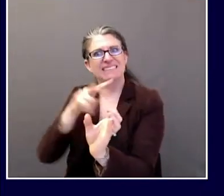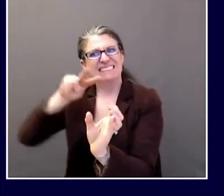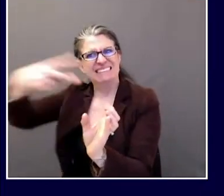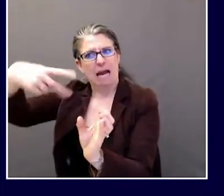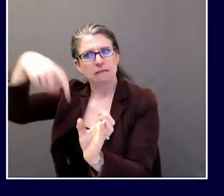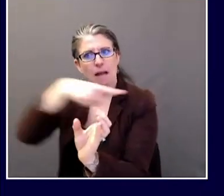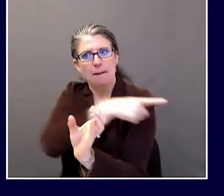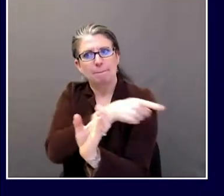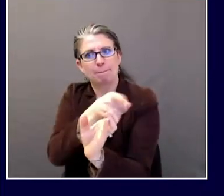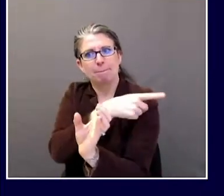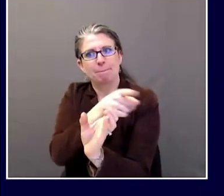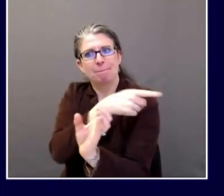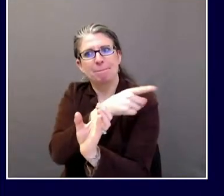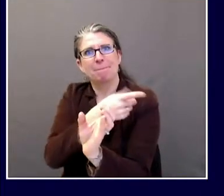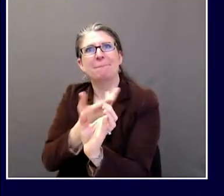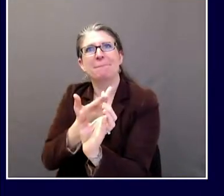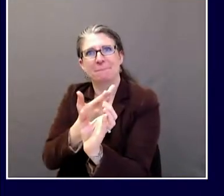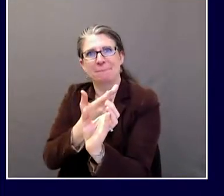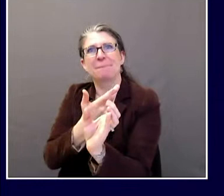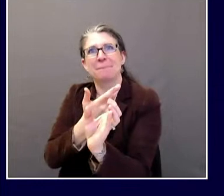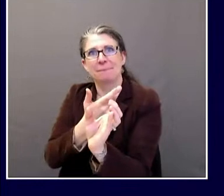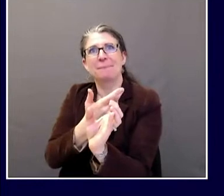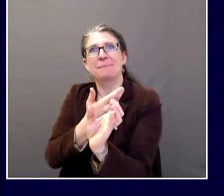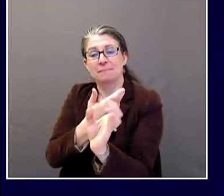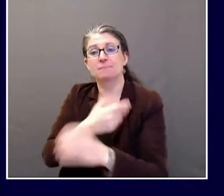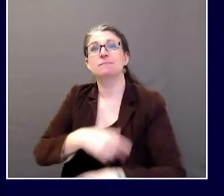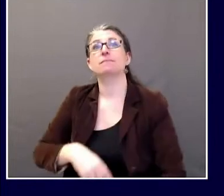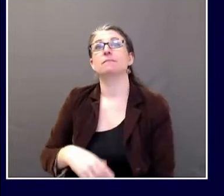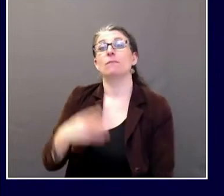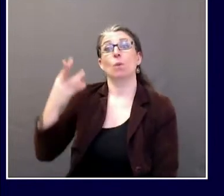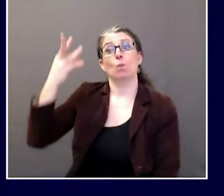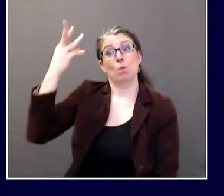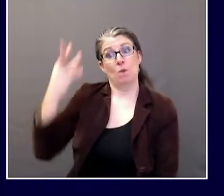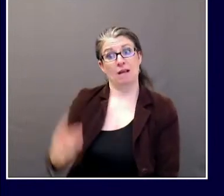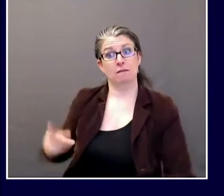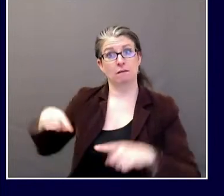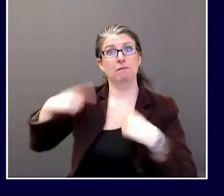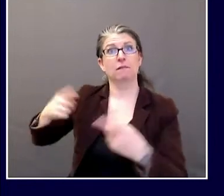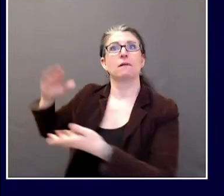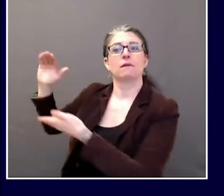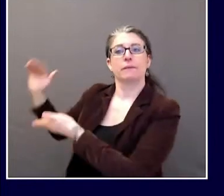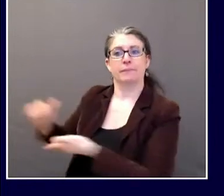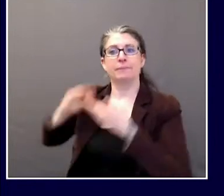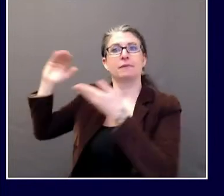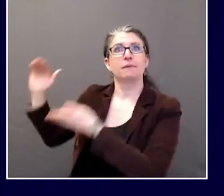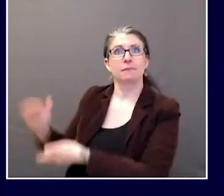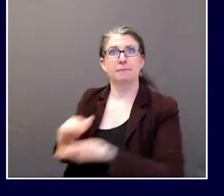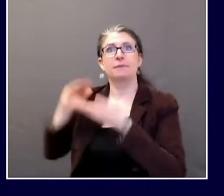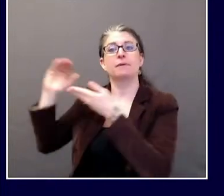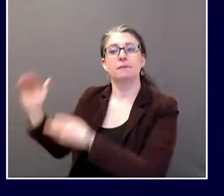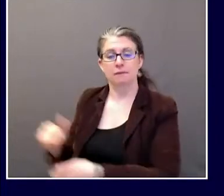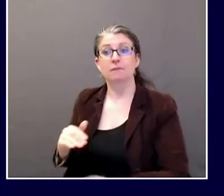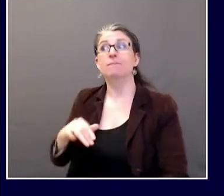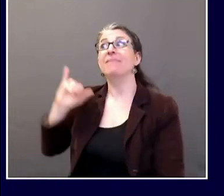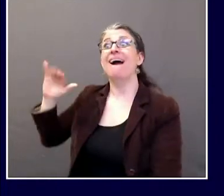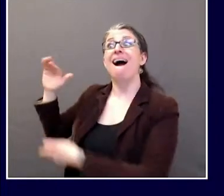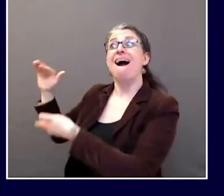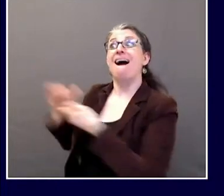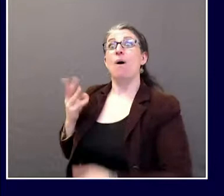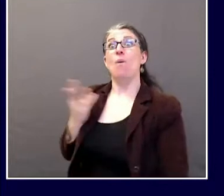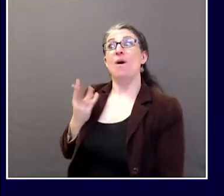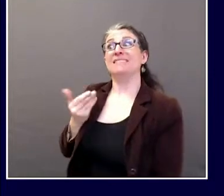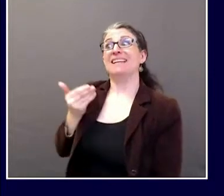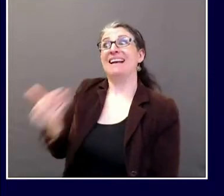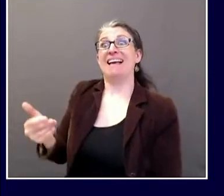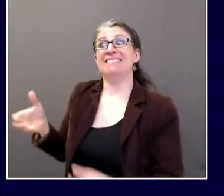are delivered for second doses, just to round out the series of vaccination. Those are what the US CDC is reporting.